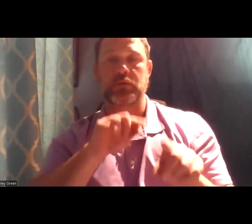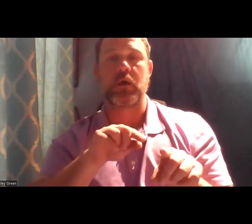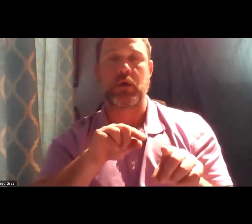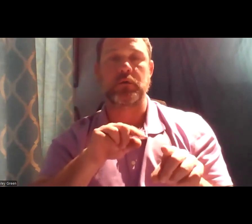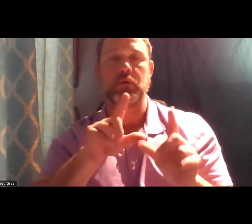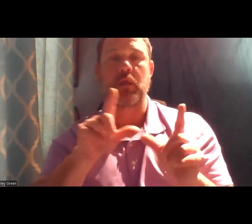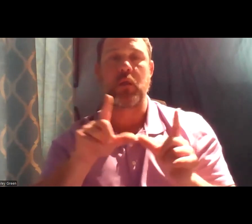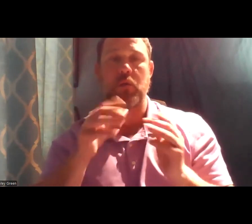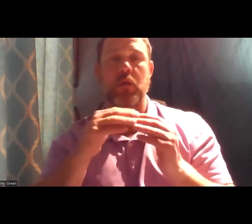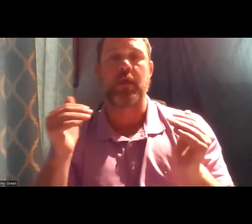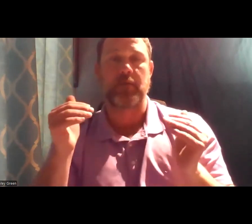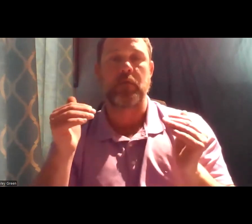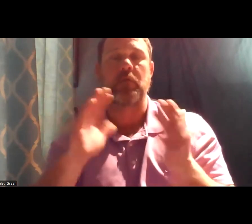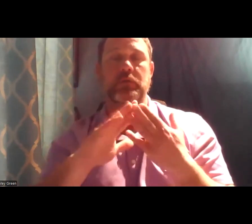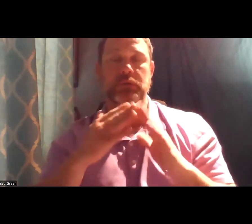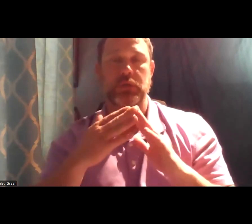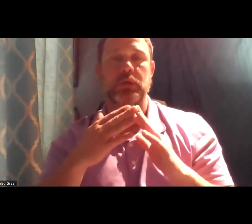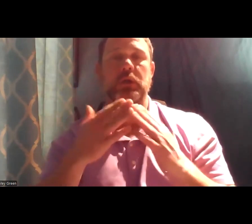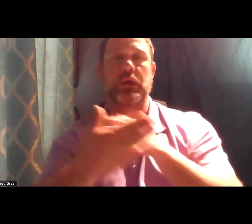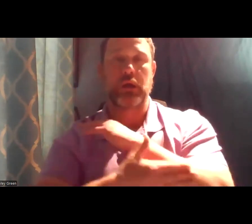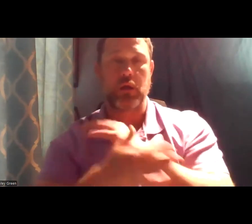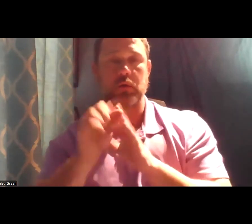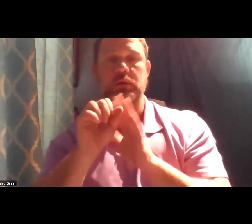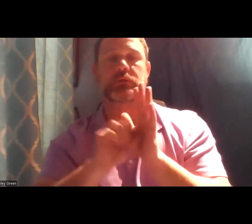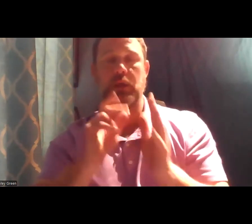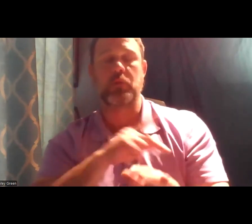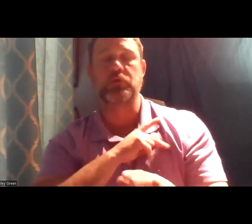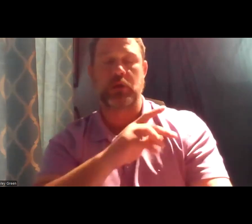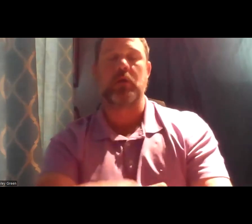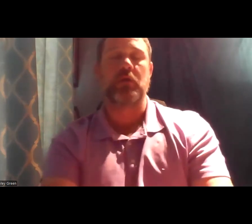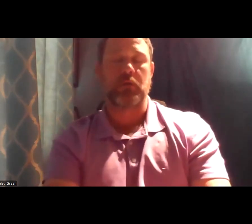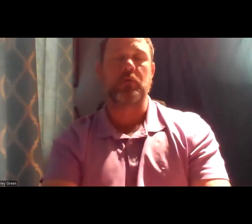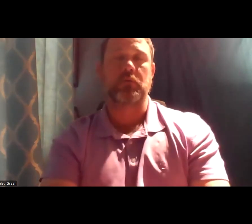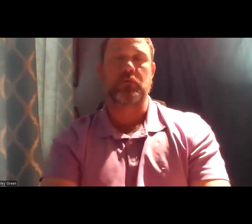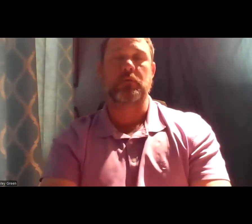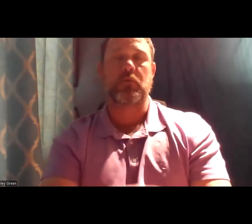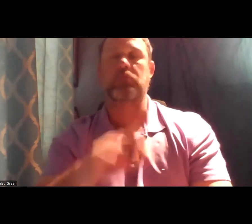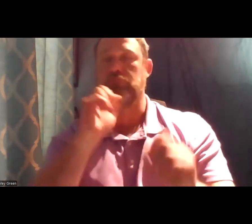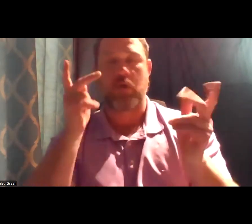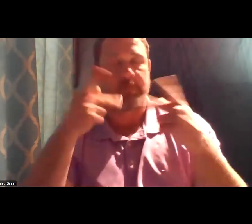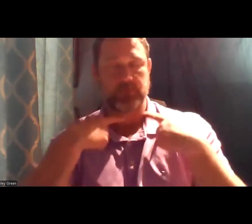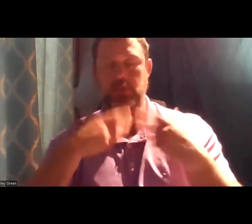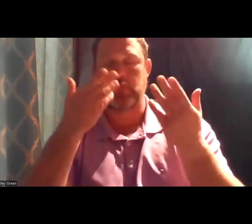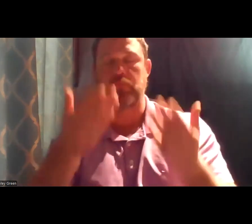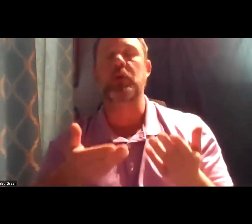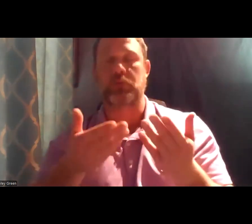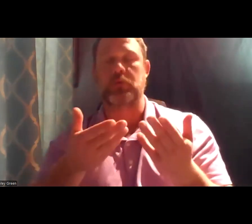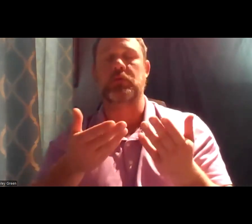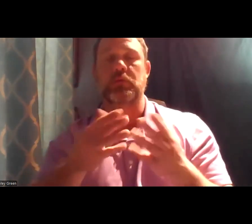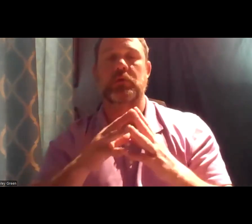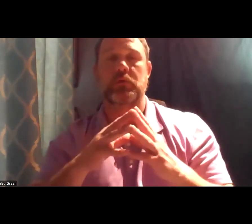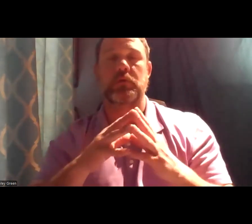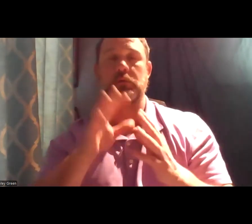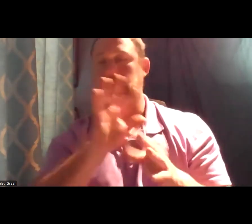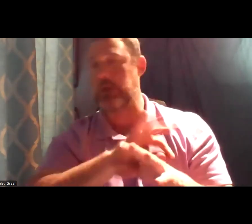at the local level, city, county, state personnel, all physically present, 9 to 9 every